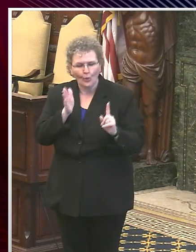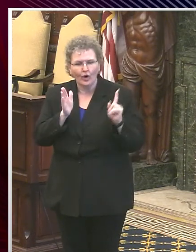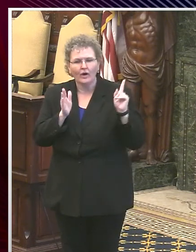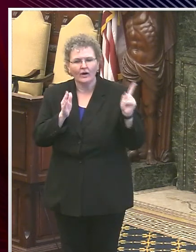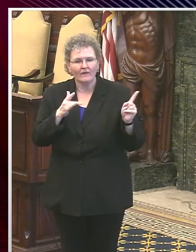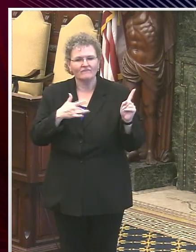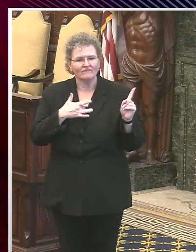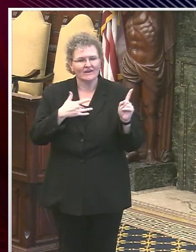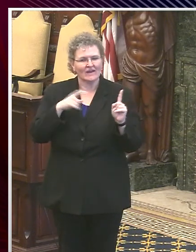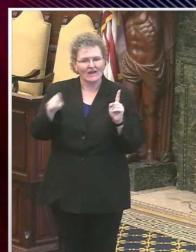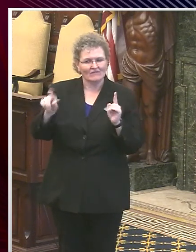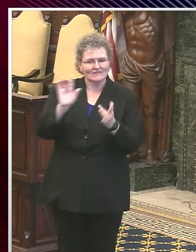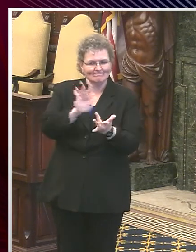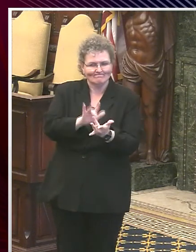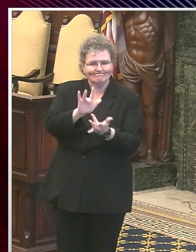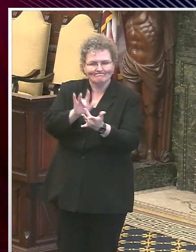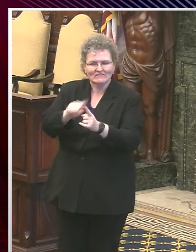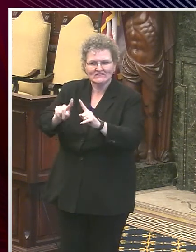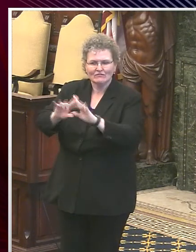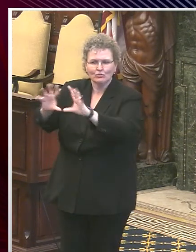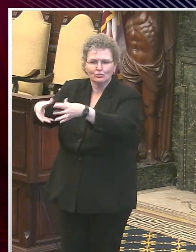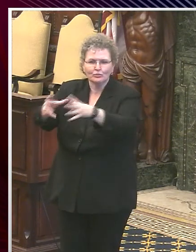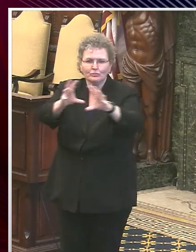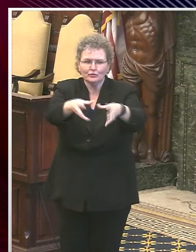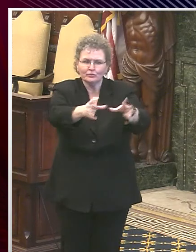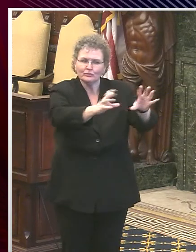those populations.